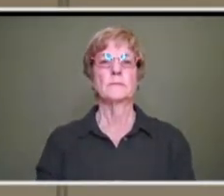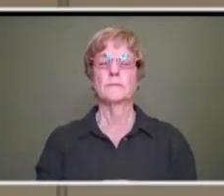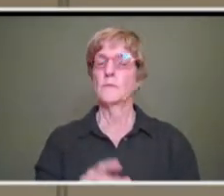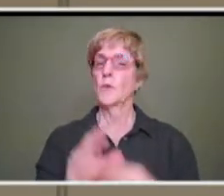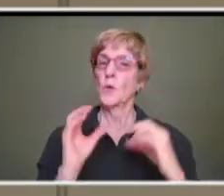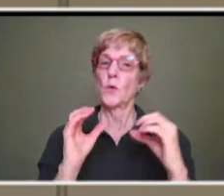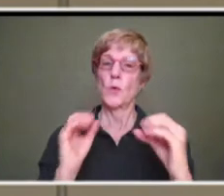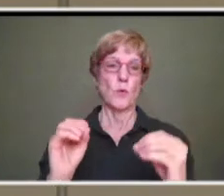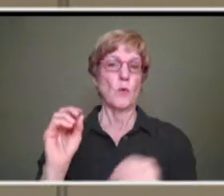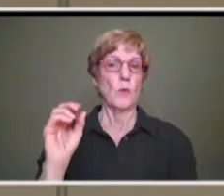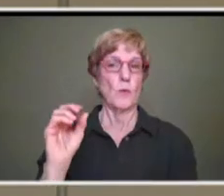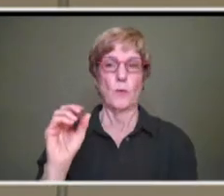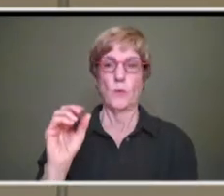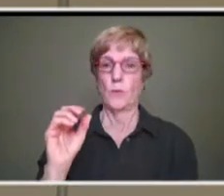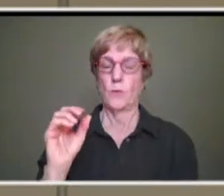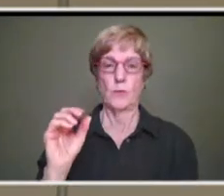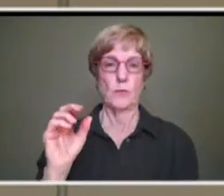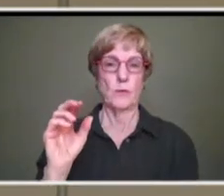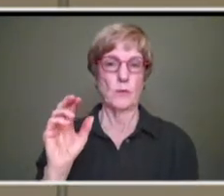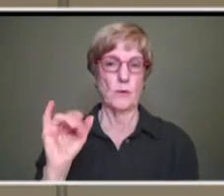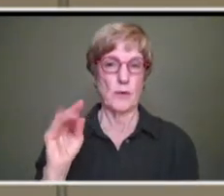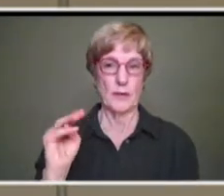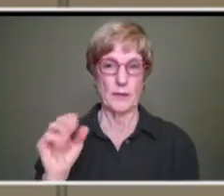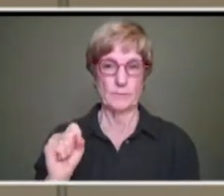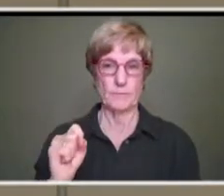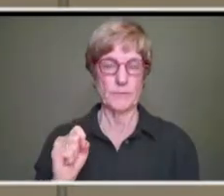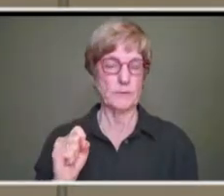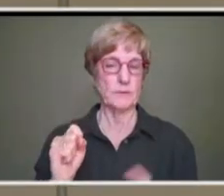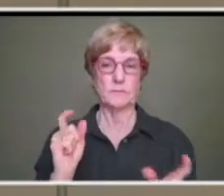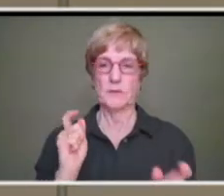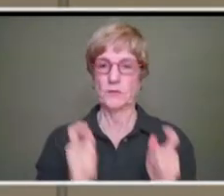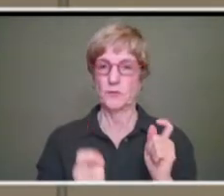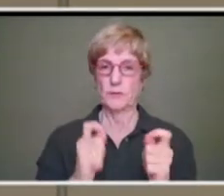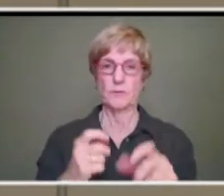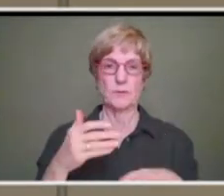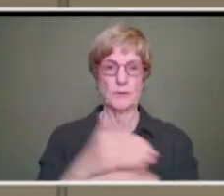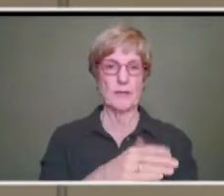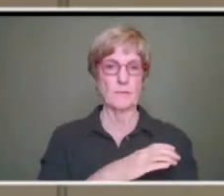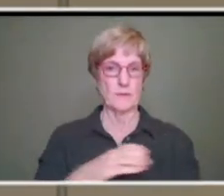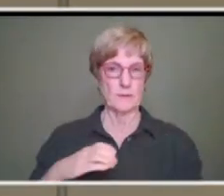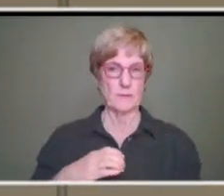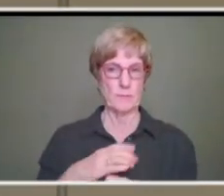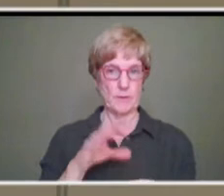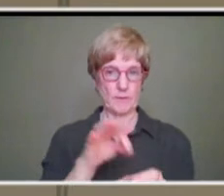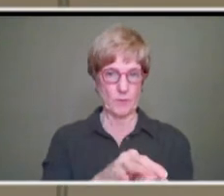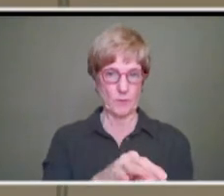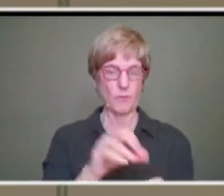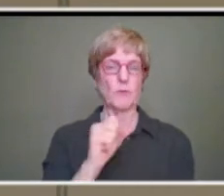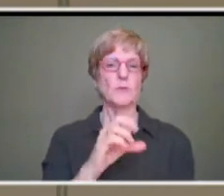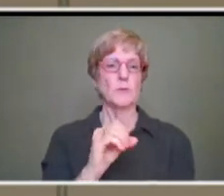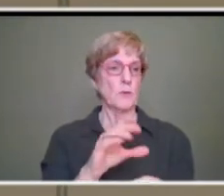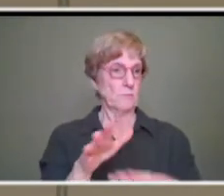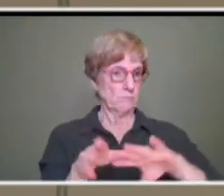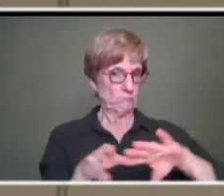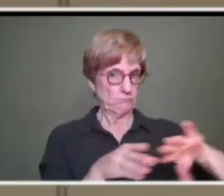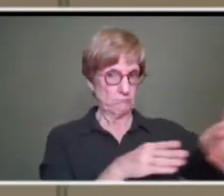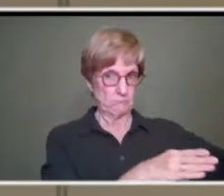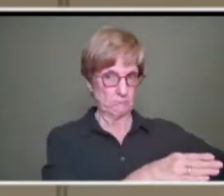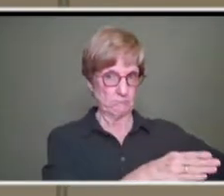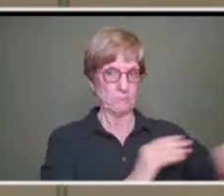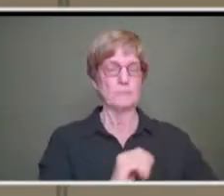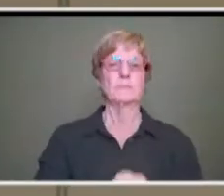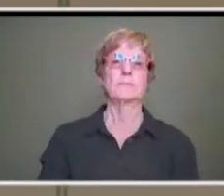items that um have changes after the zoning committee vote so we will bypass that portion